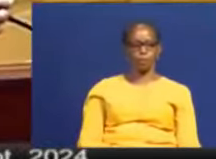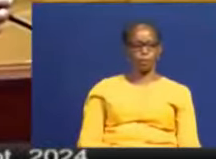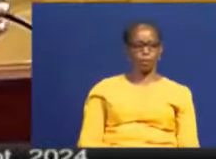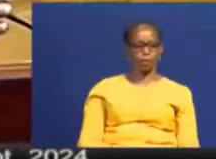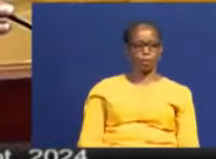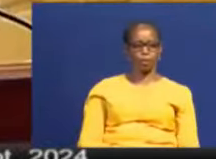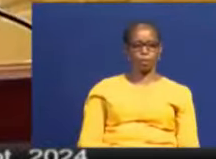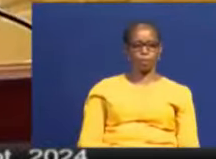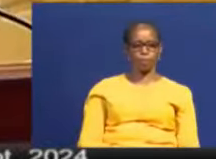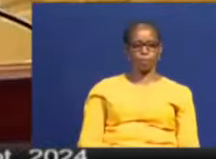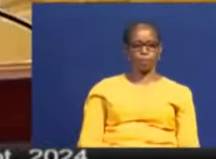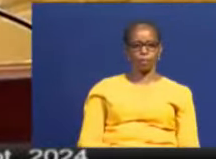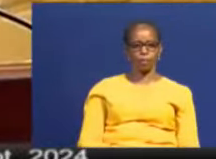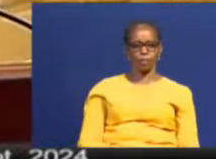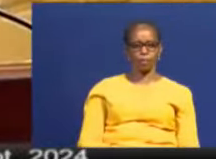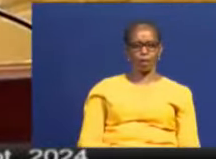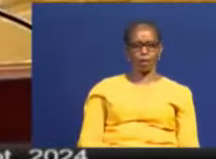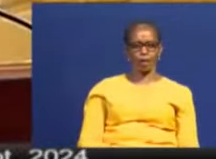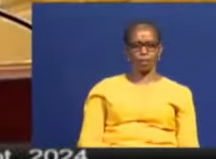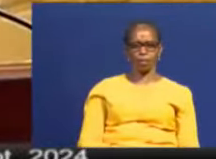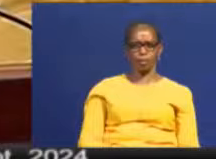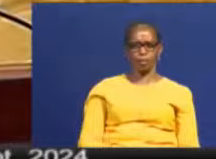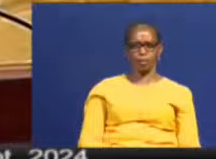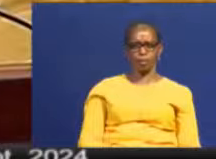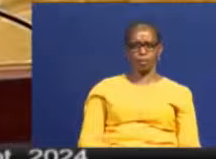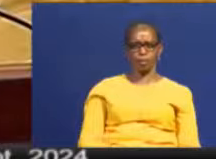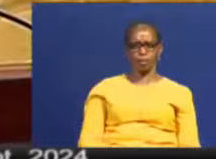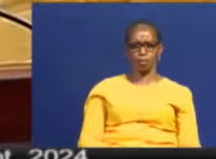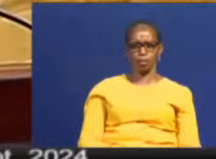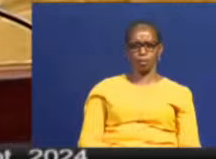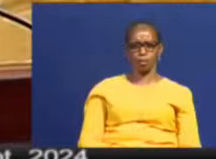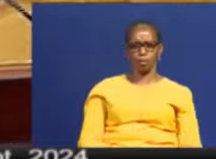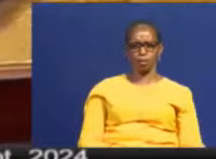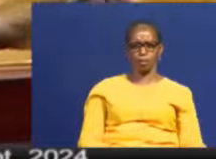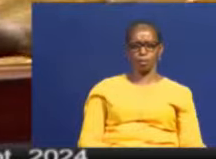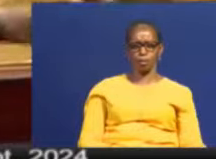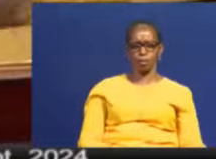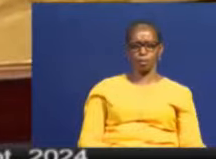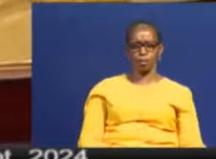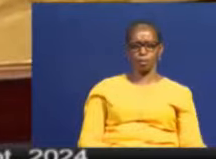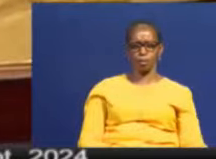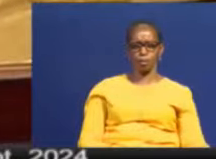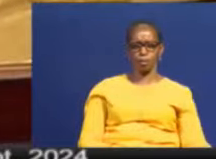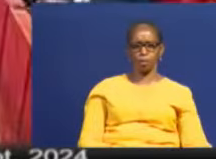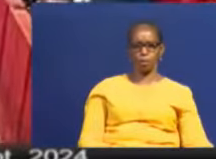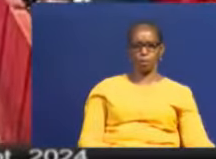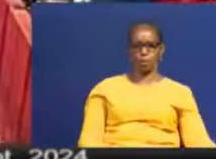The Honorable Member for South Mukirango, Honorable Sylvain Sosoro. Thank you very much, Honorable Speaker. Honorable Speaker,